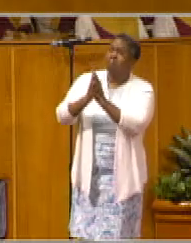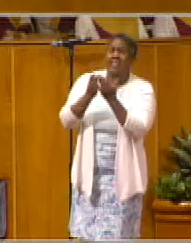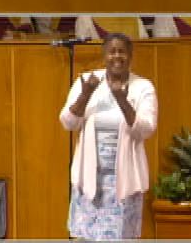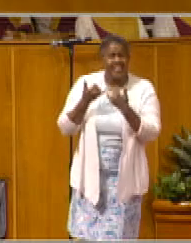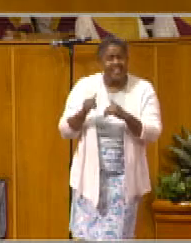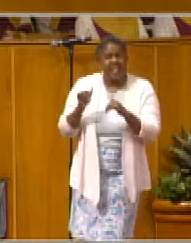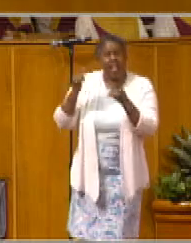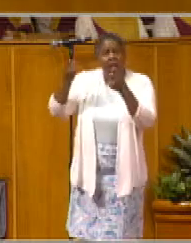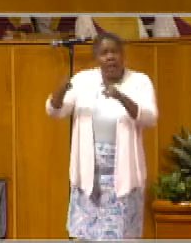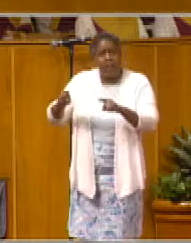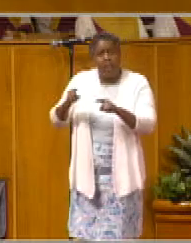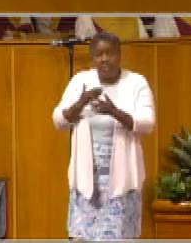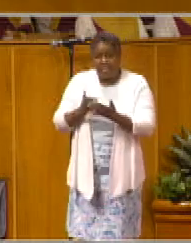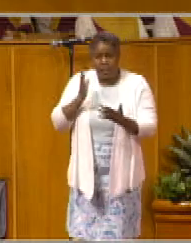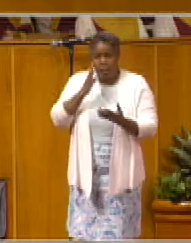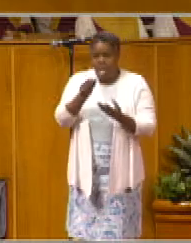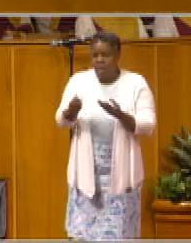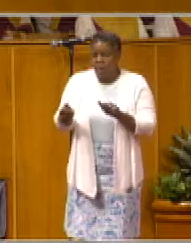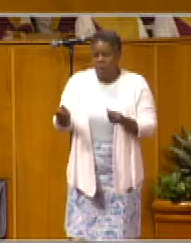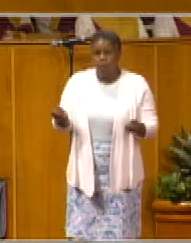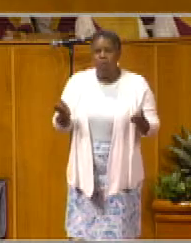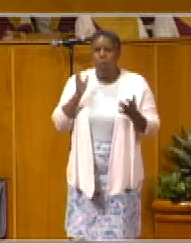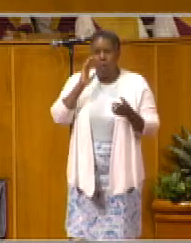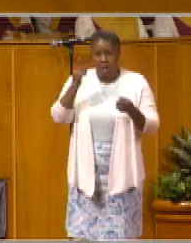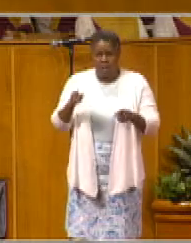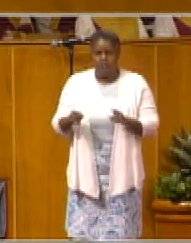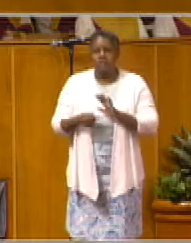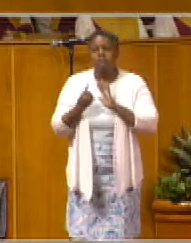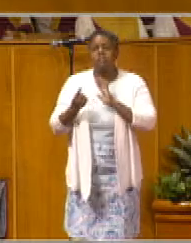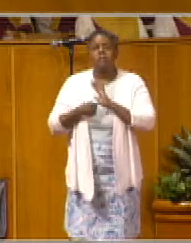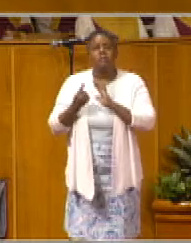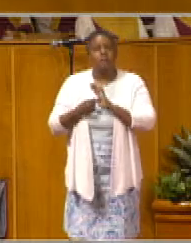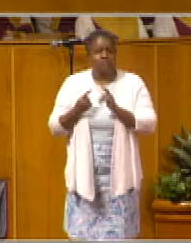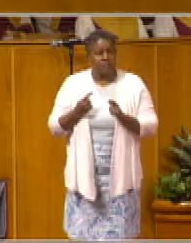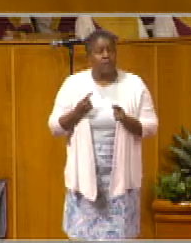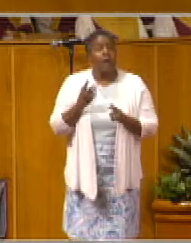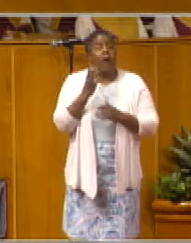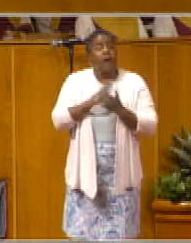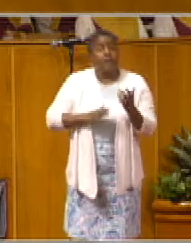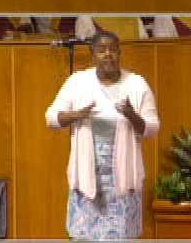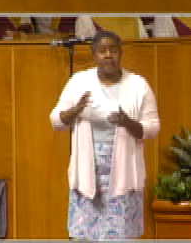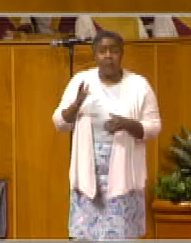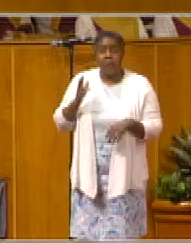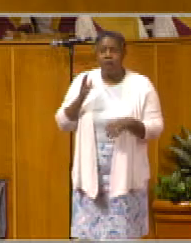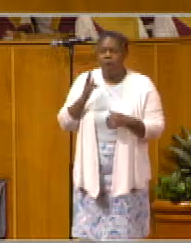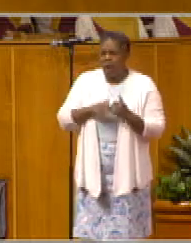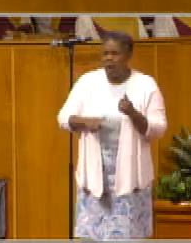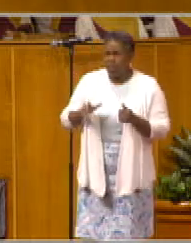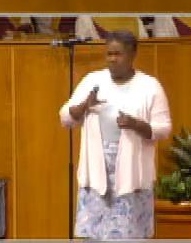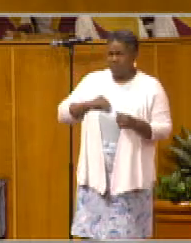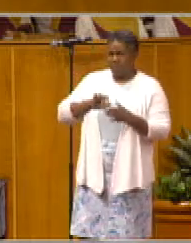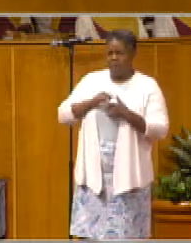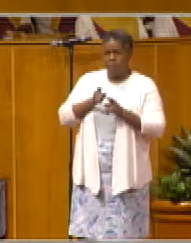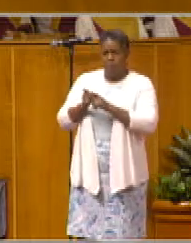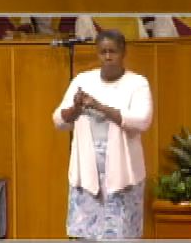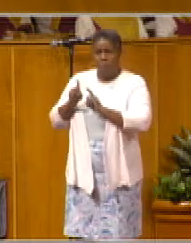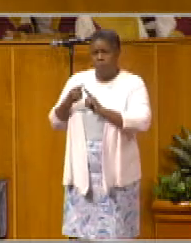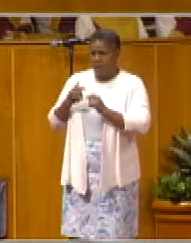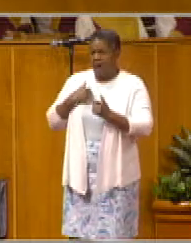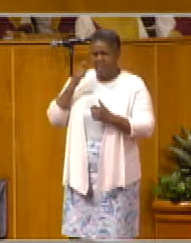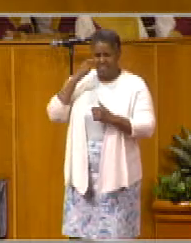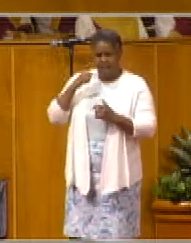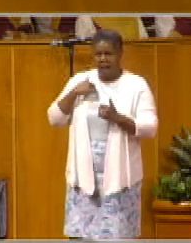things fall apart. It's tough to receive that word, Terry, when you believe that you've got the skill